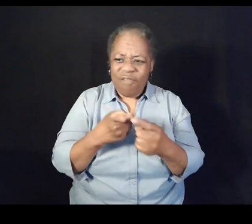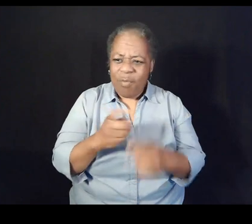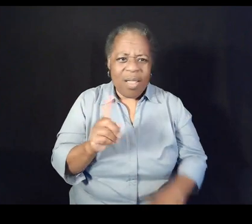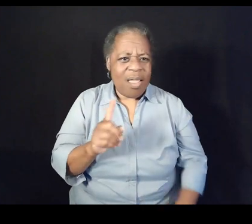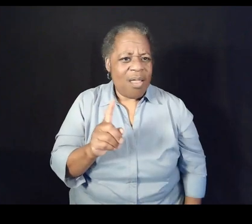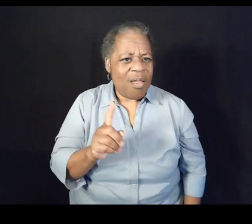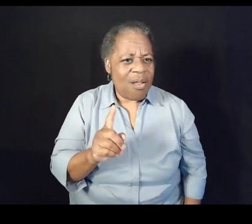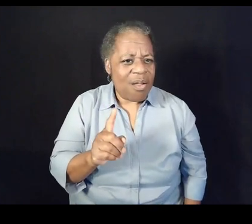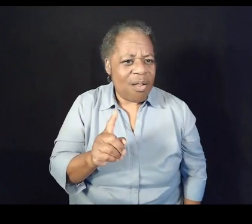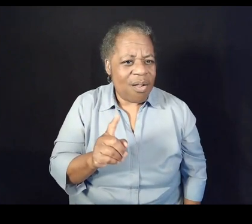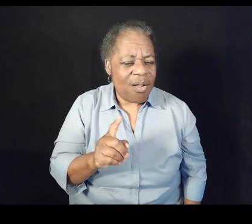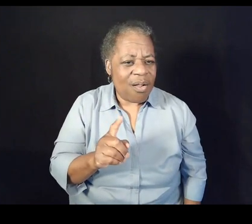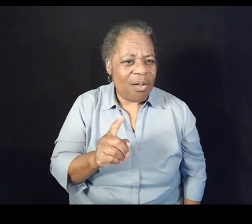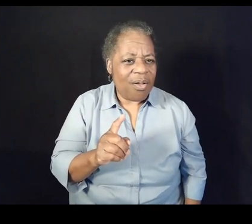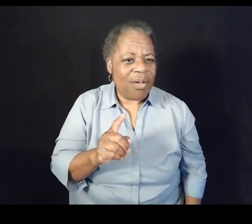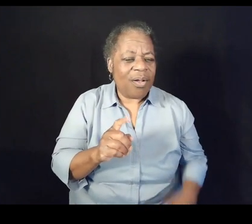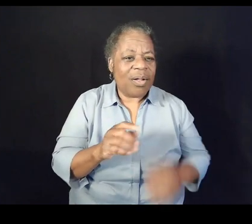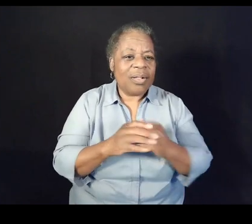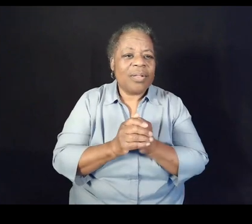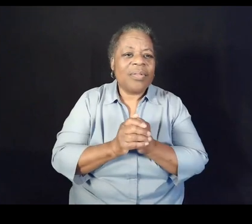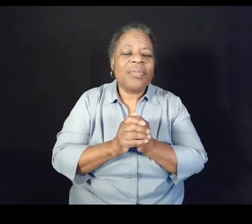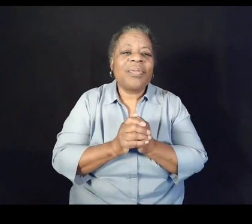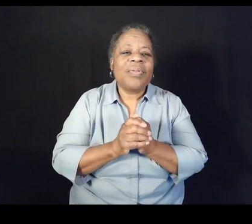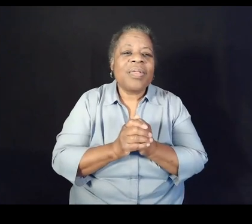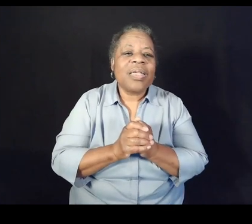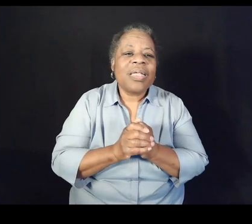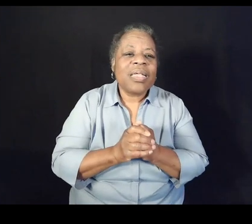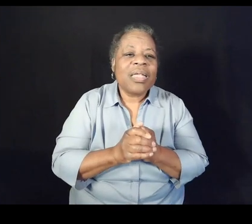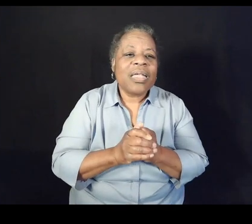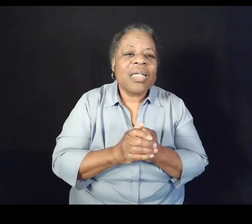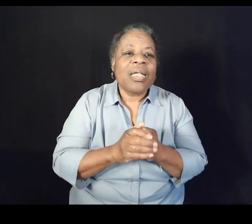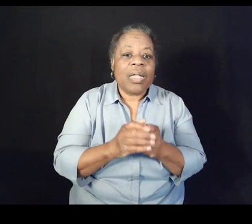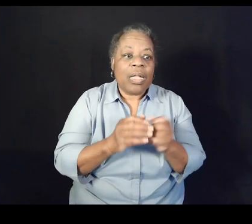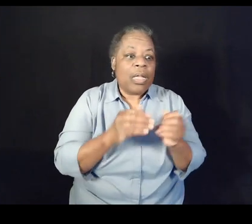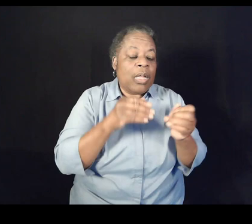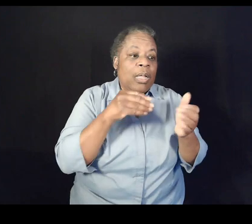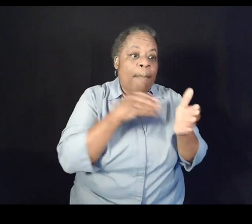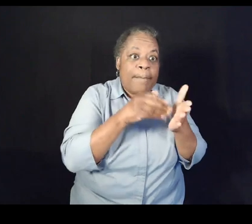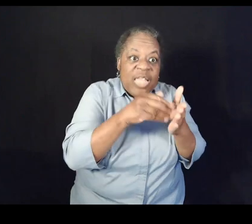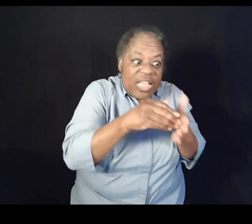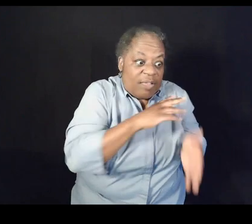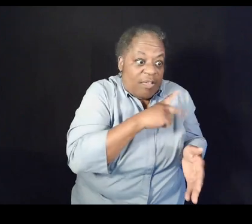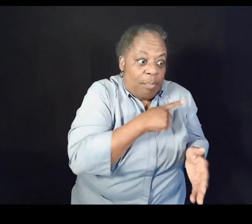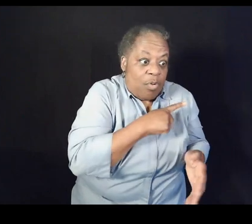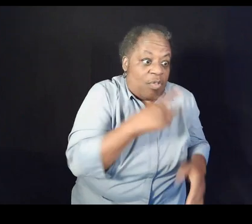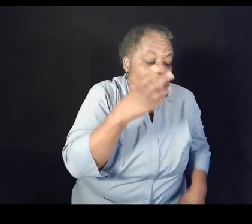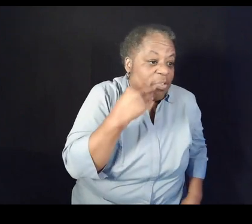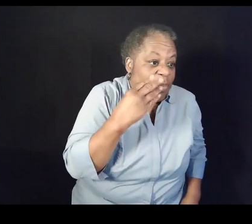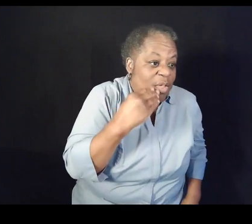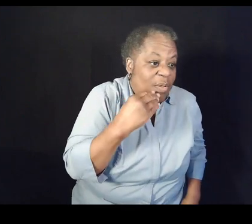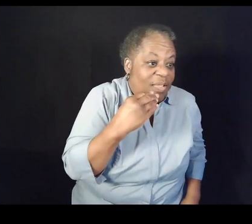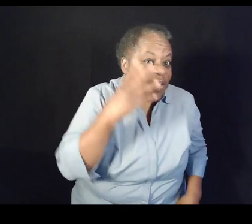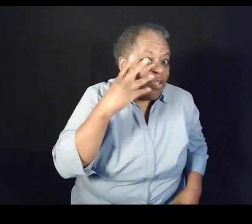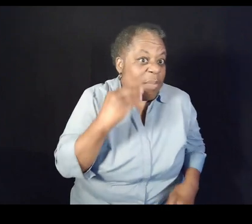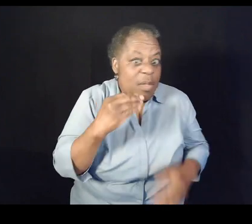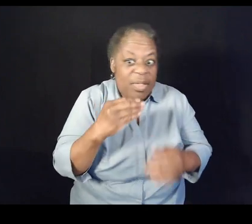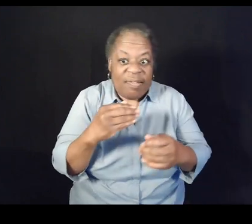But as intriguing as the billions of personal experiences are, the experience that means the most to me is mine.